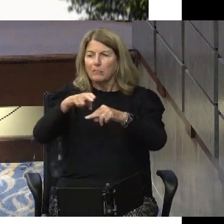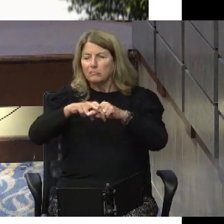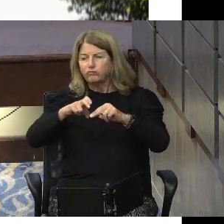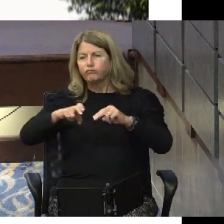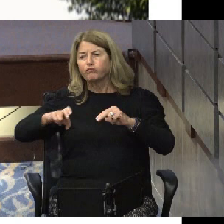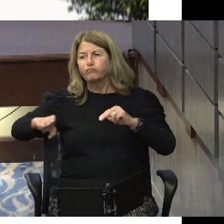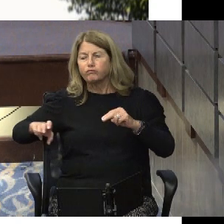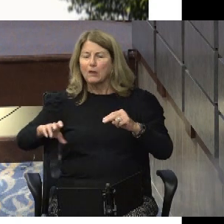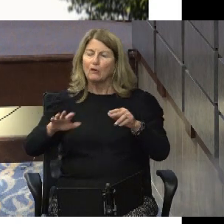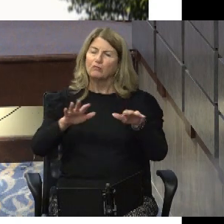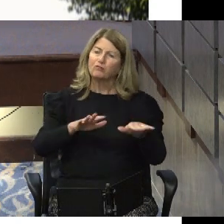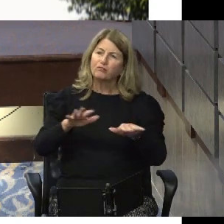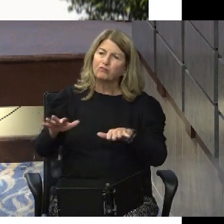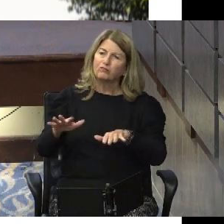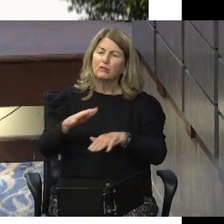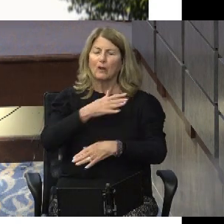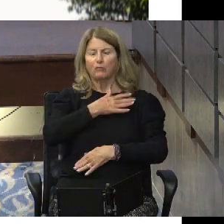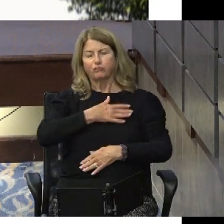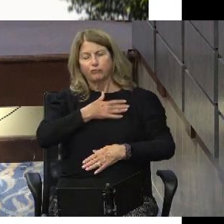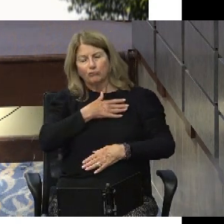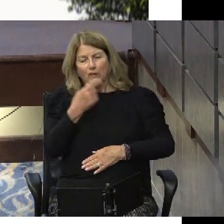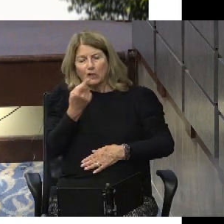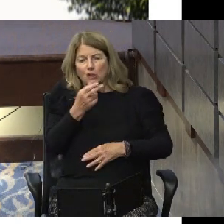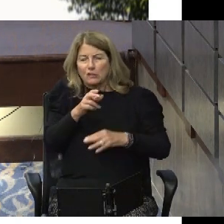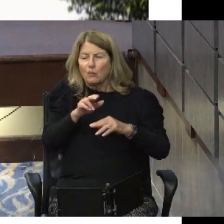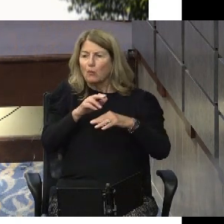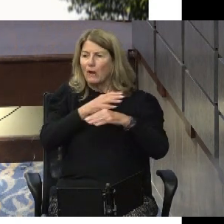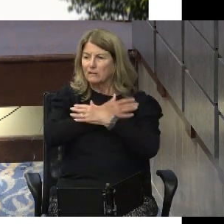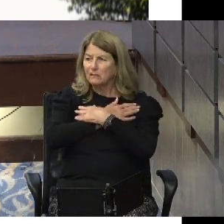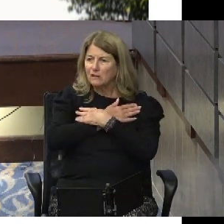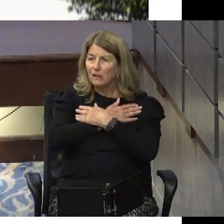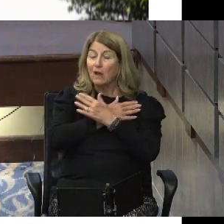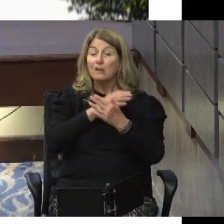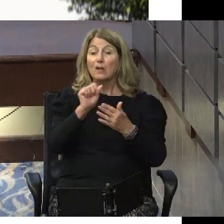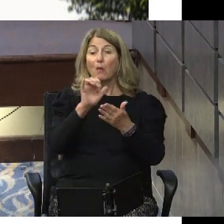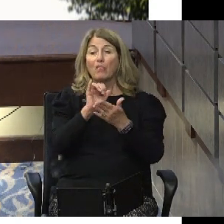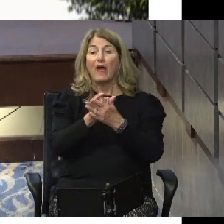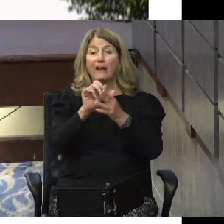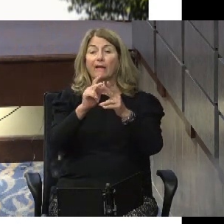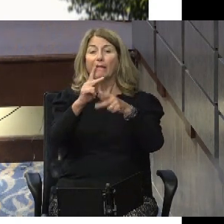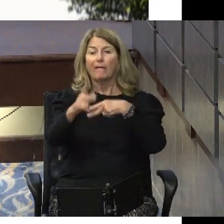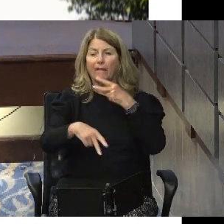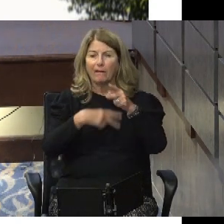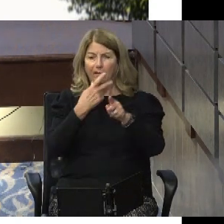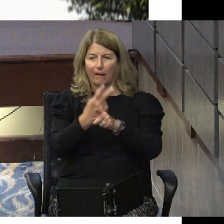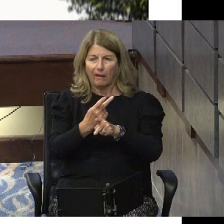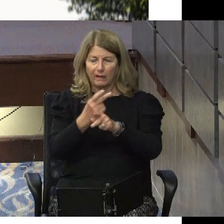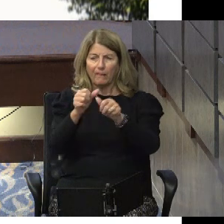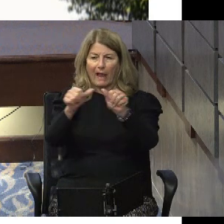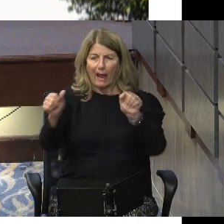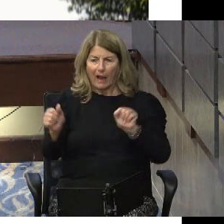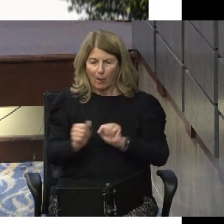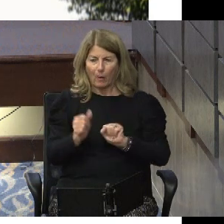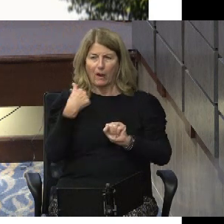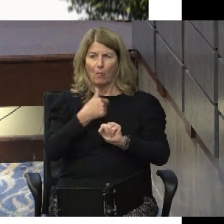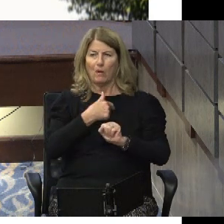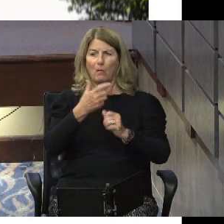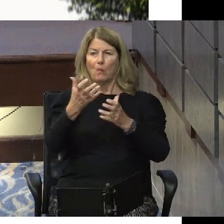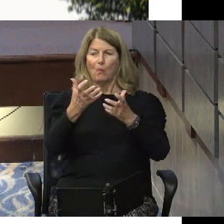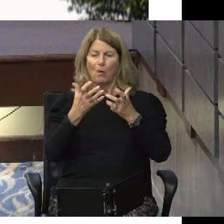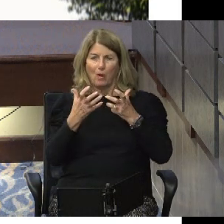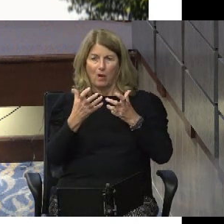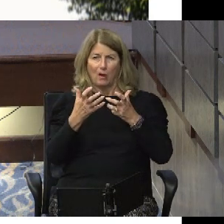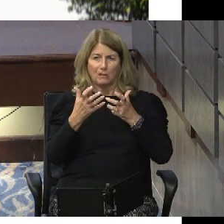perhaps just rest in general. And so it's this type of space that we're looking to create with the interpretive spaces